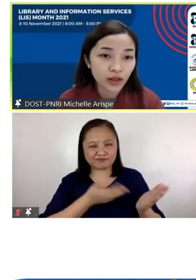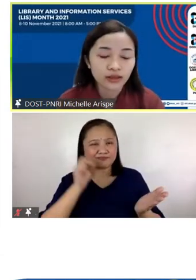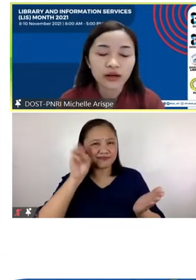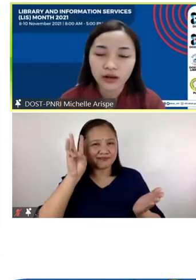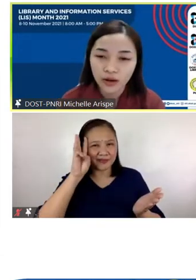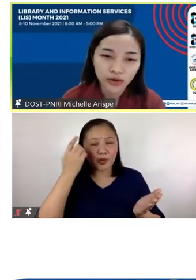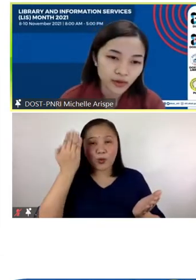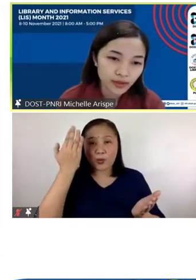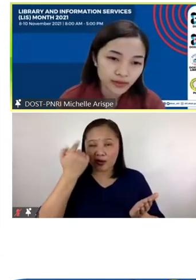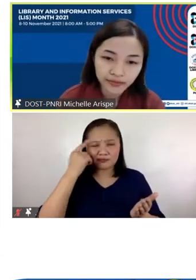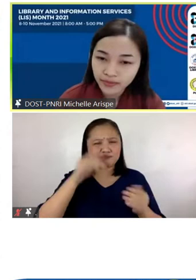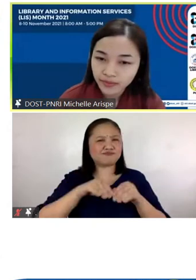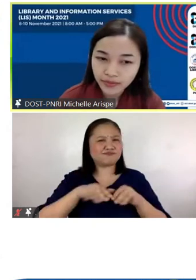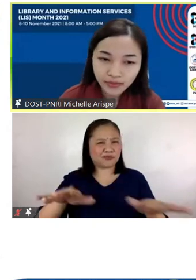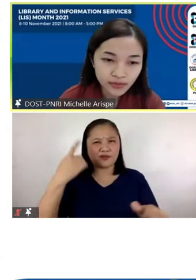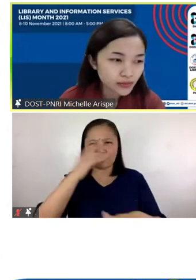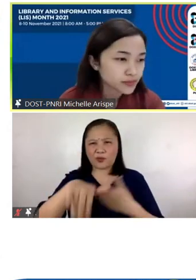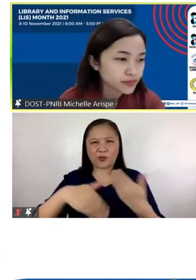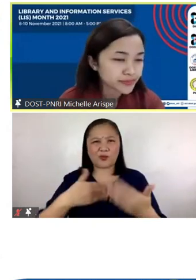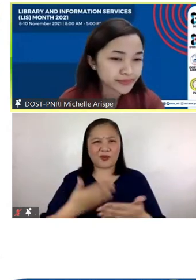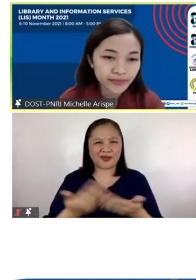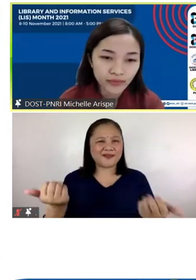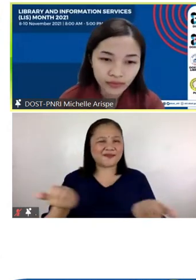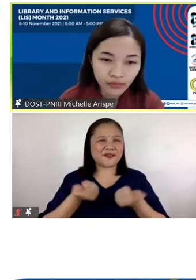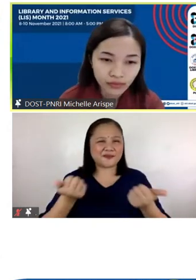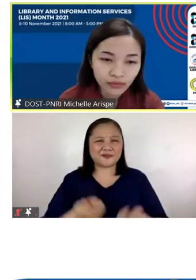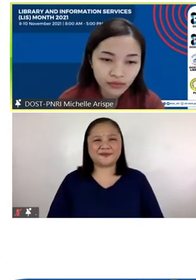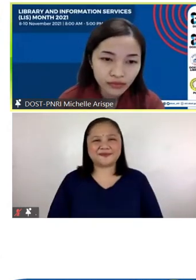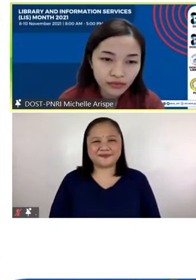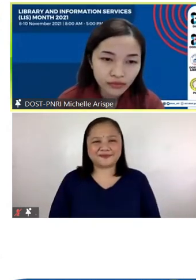for everyone around the world.